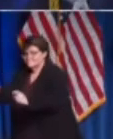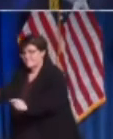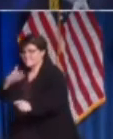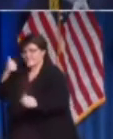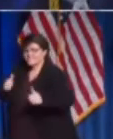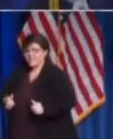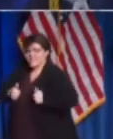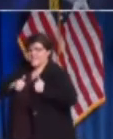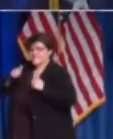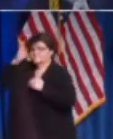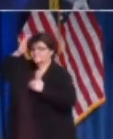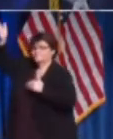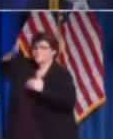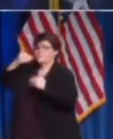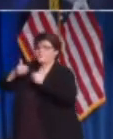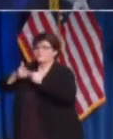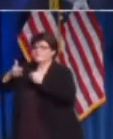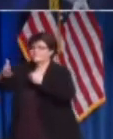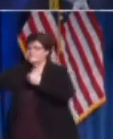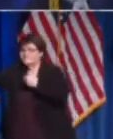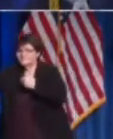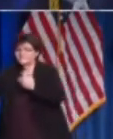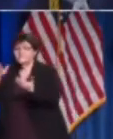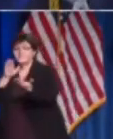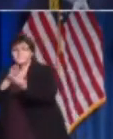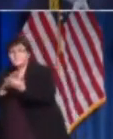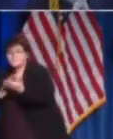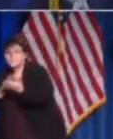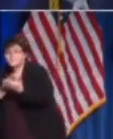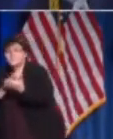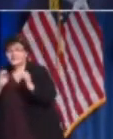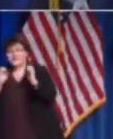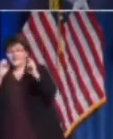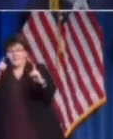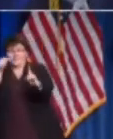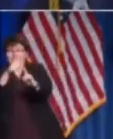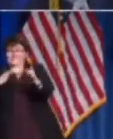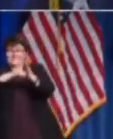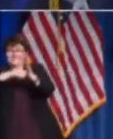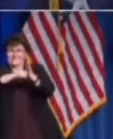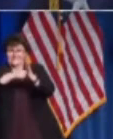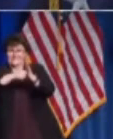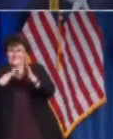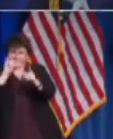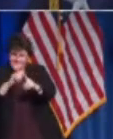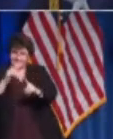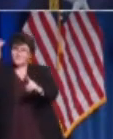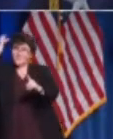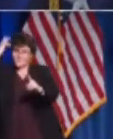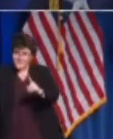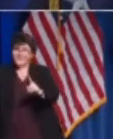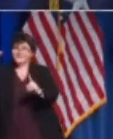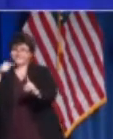why education is so key. That's why I'm so glad that our very own Miguel Cardona is back in the